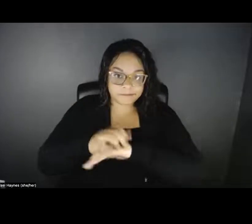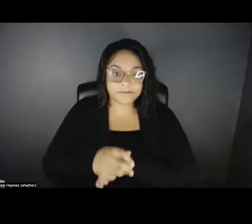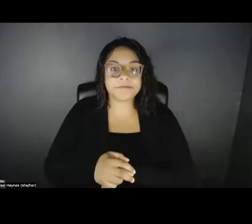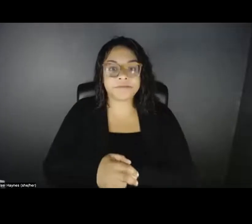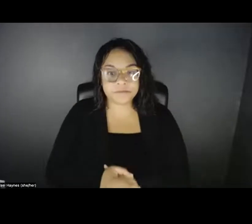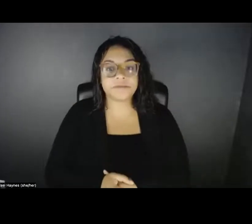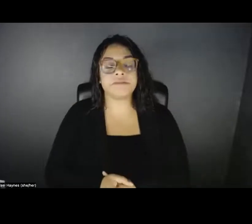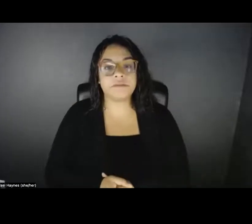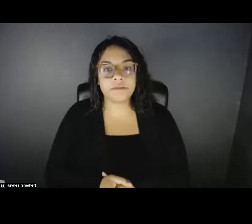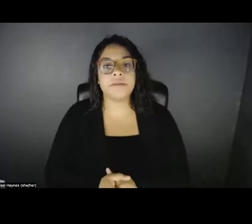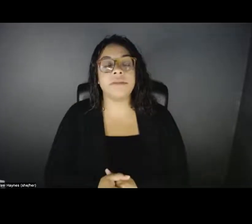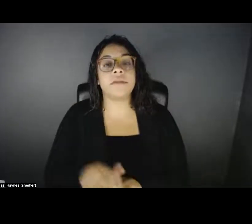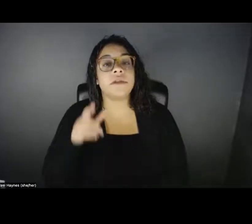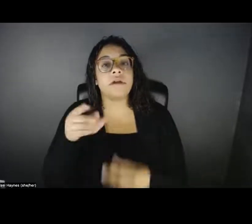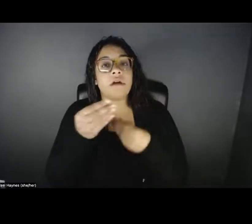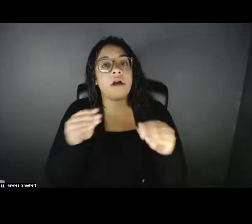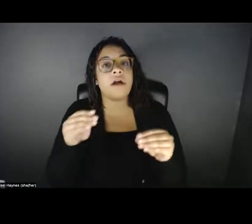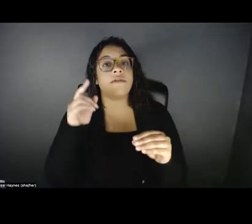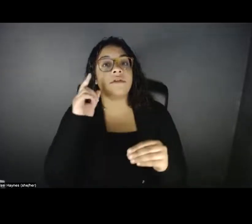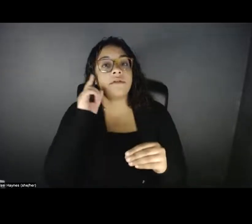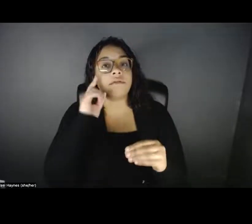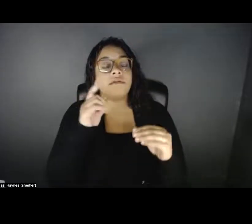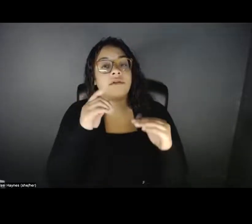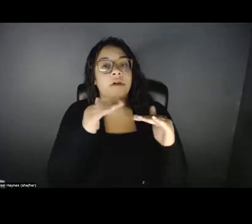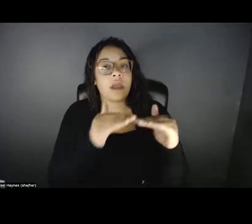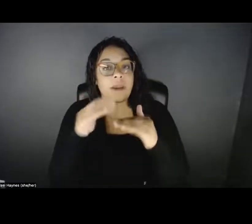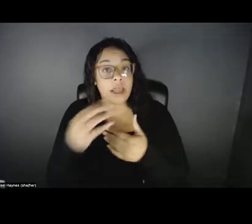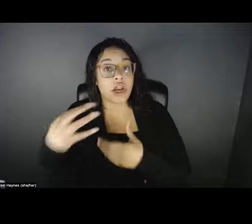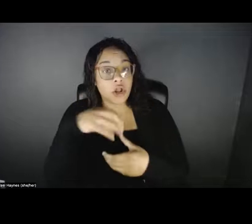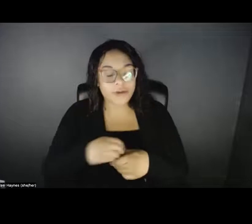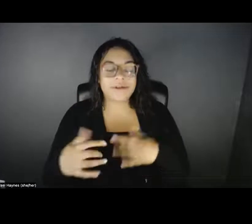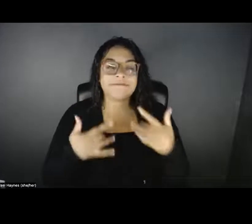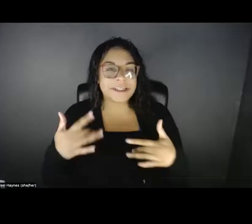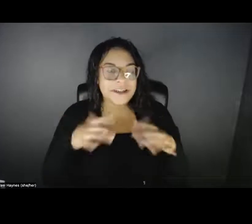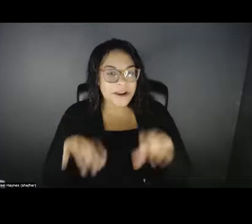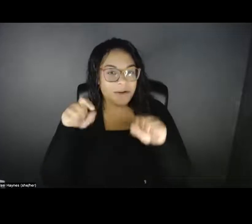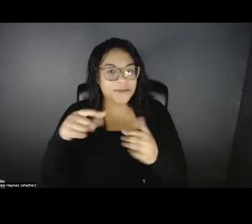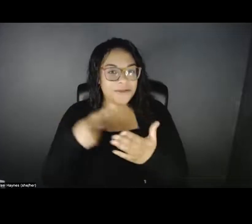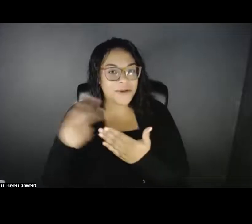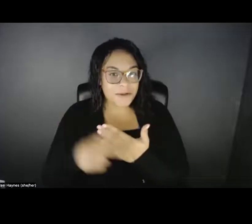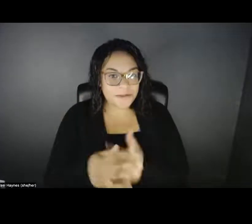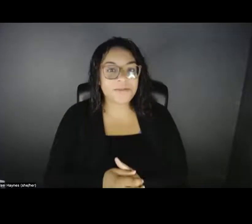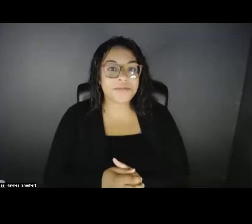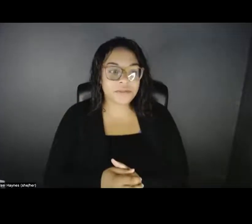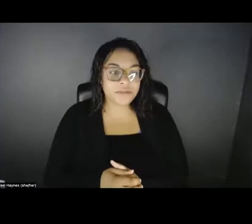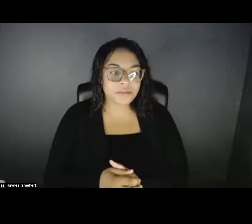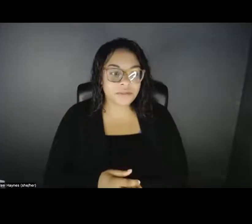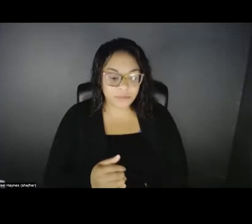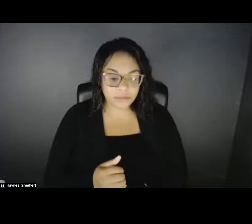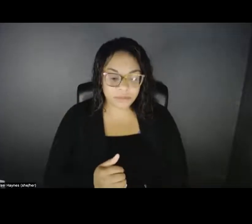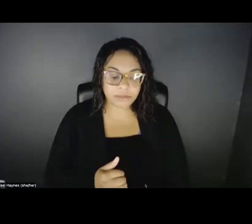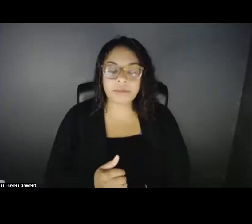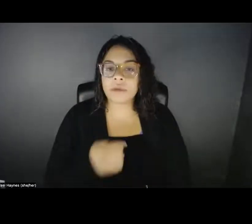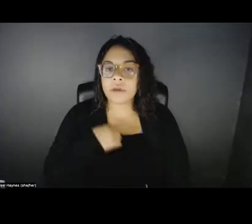The Institutional Office of Equity and Inclusion is excited to host this program. We believe in